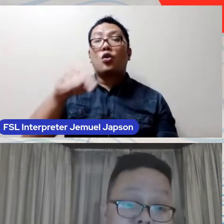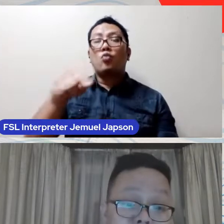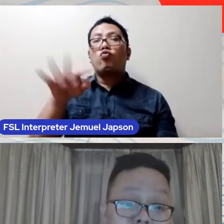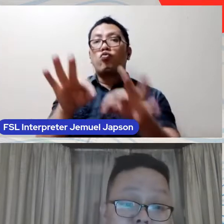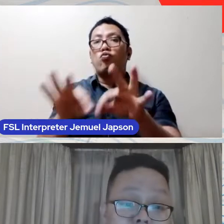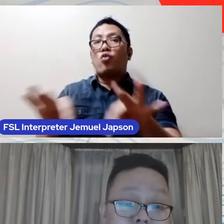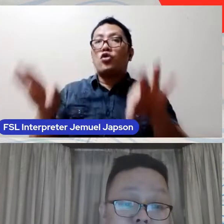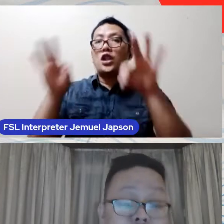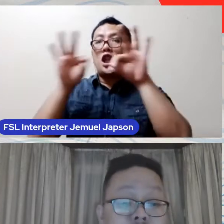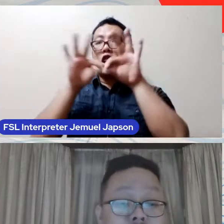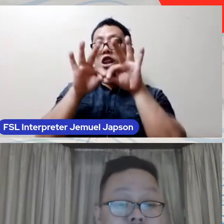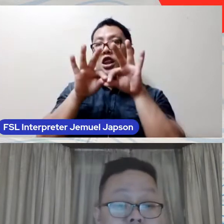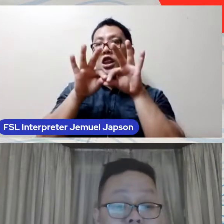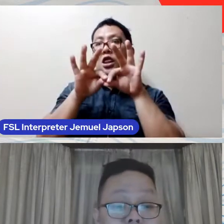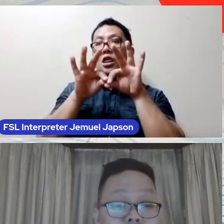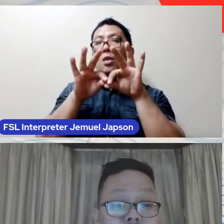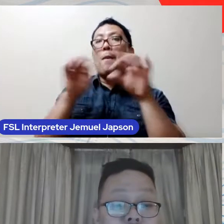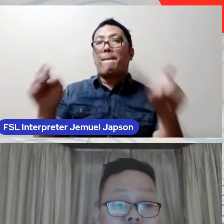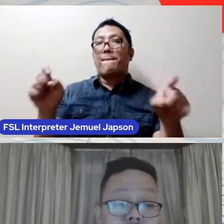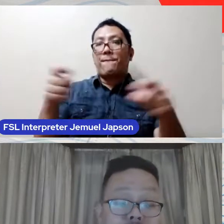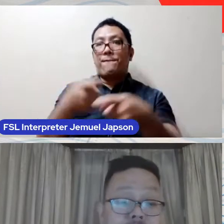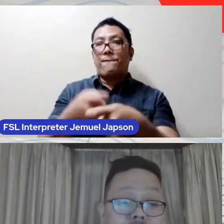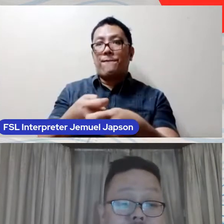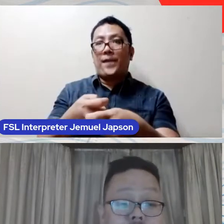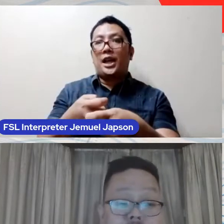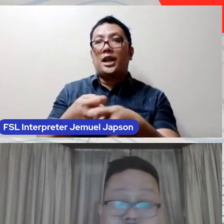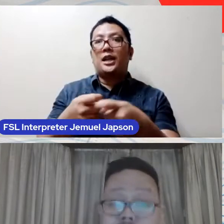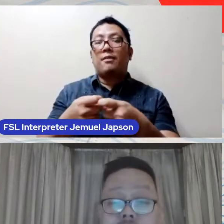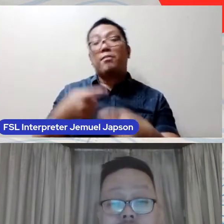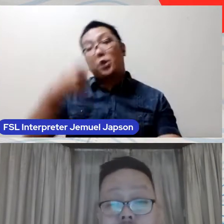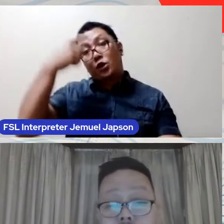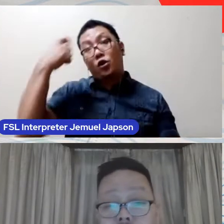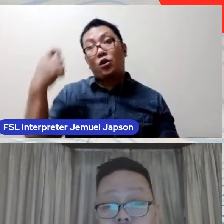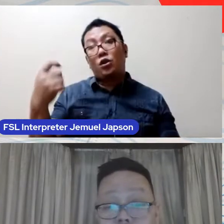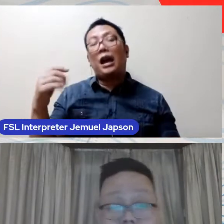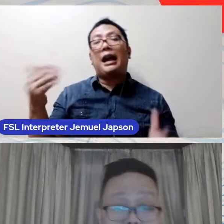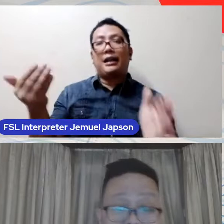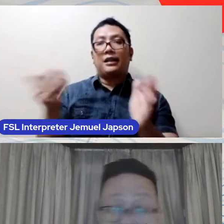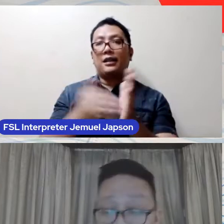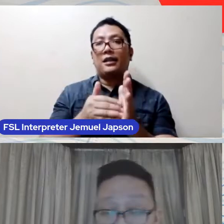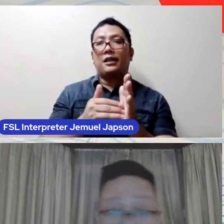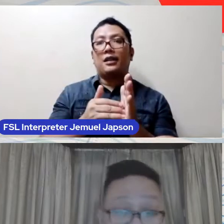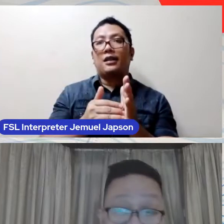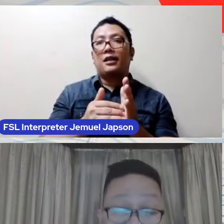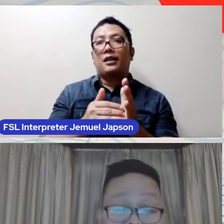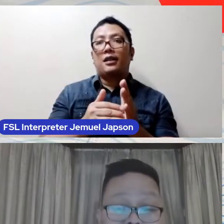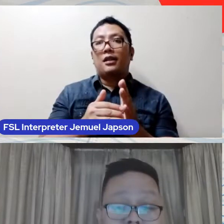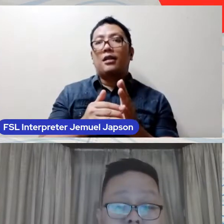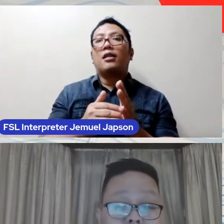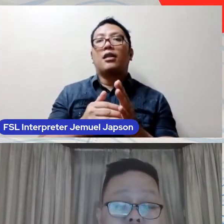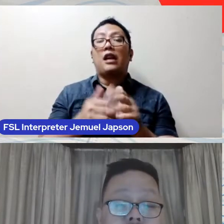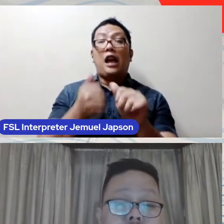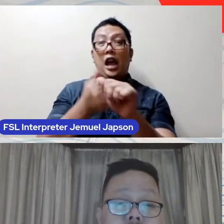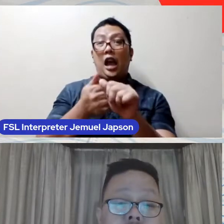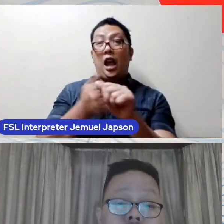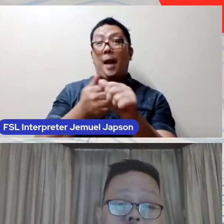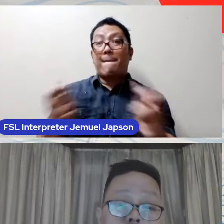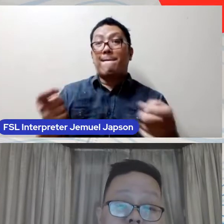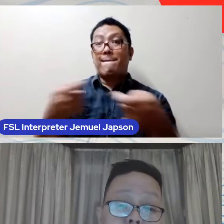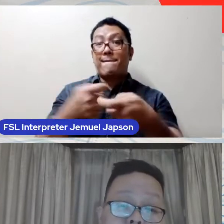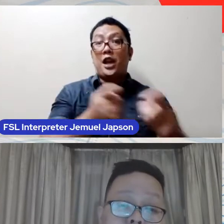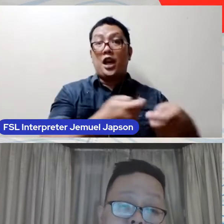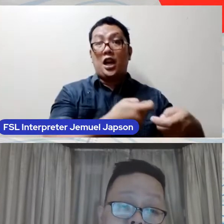kahalagahan ng box na yon, di ba? Kasi, again, of course, every box is important, no?